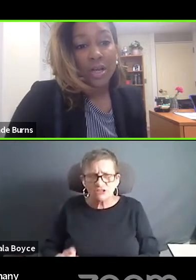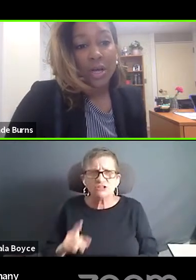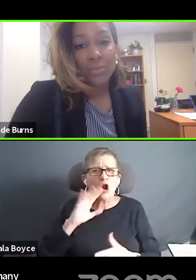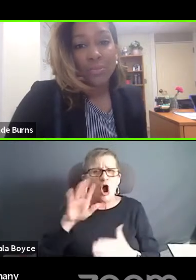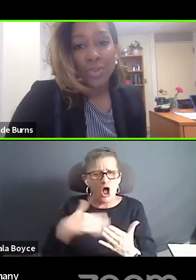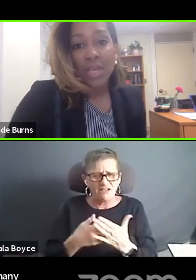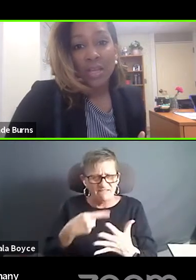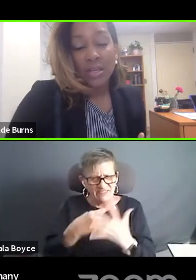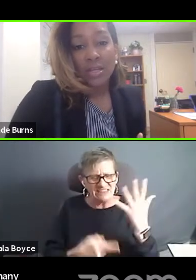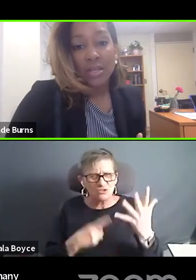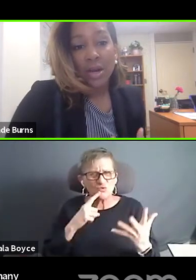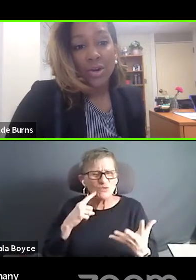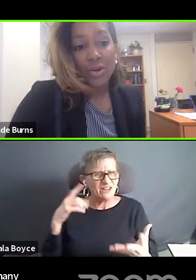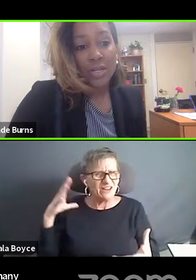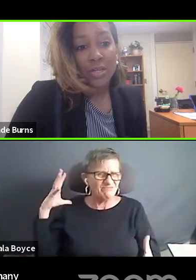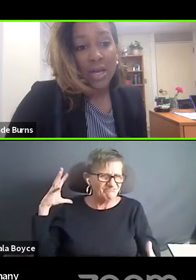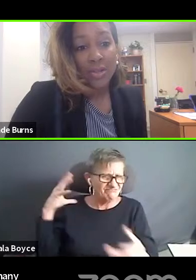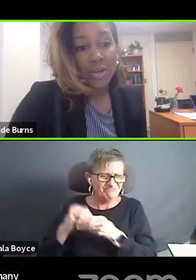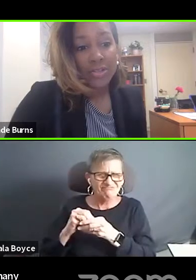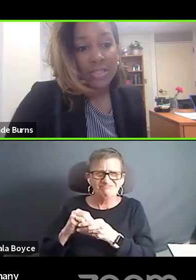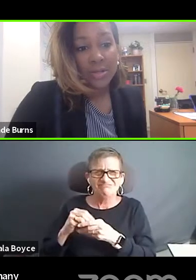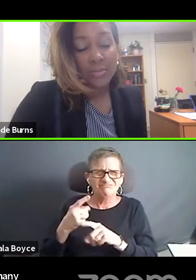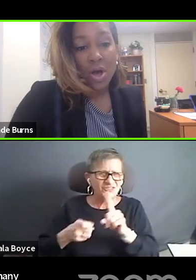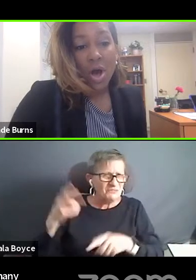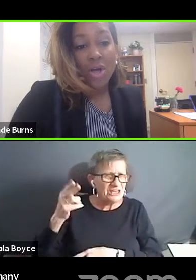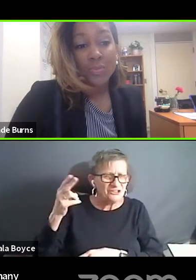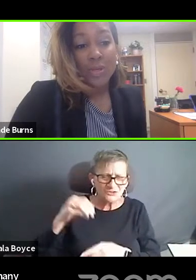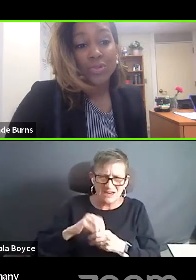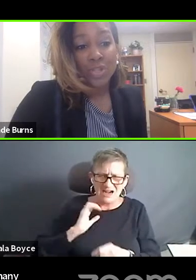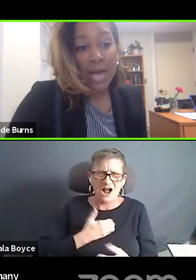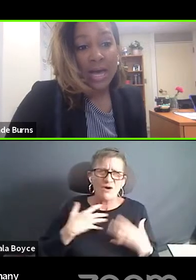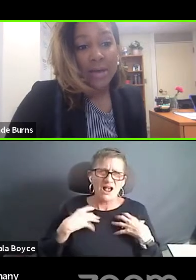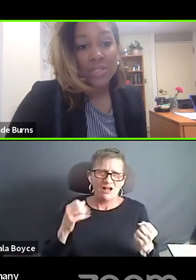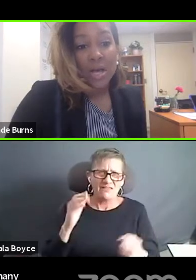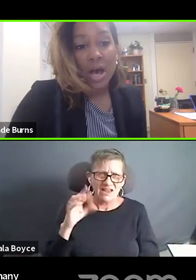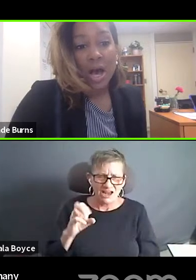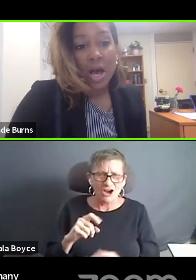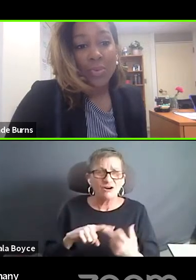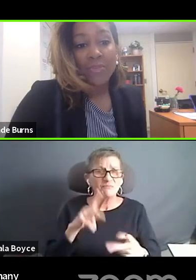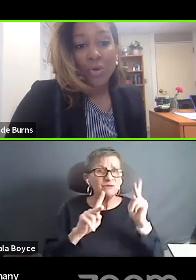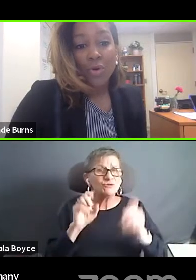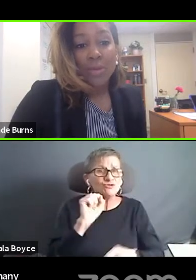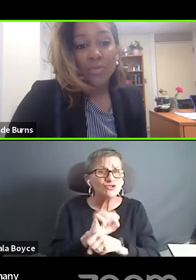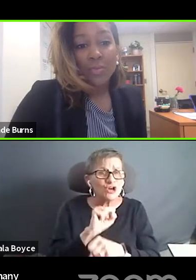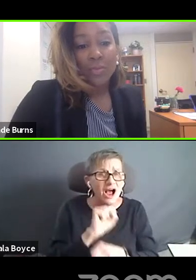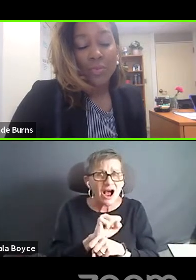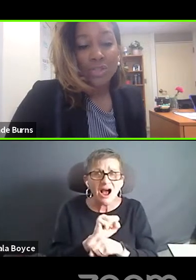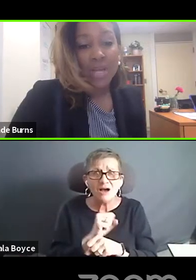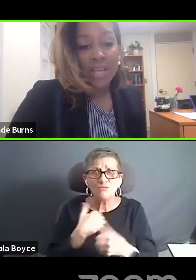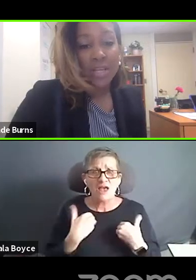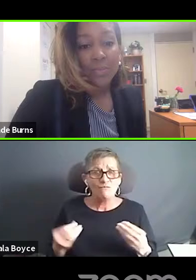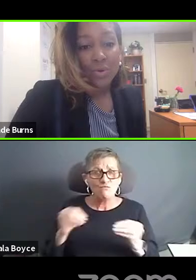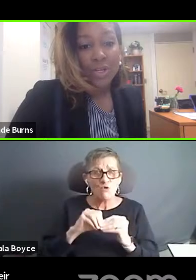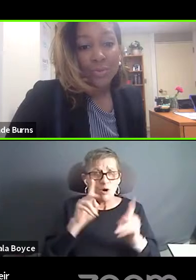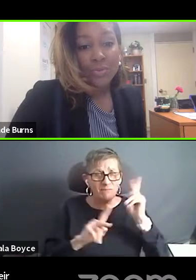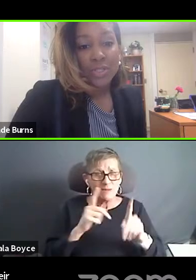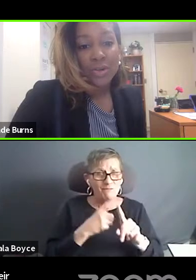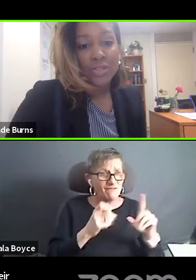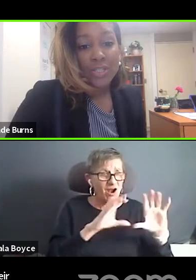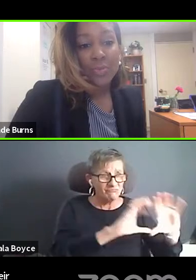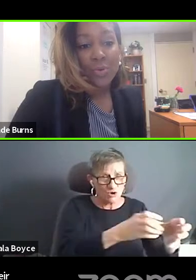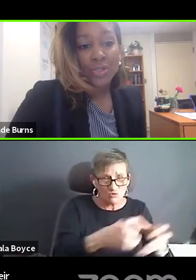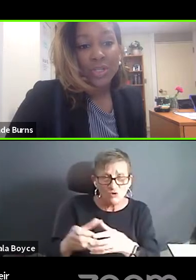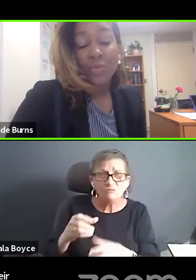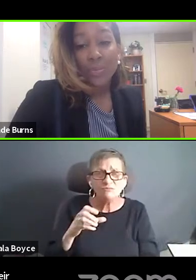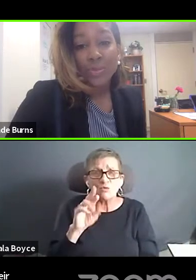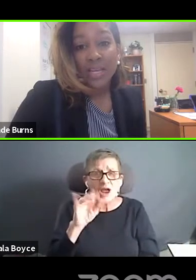historical and within our current healthcare system. Also, people's jobs. We have more people from racial and ethnic minority groups that